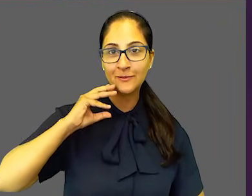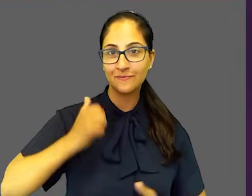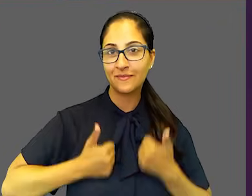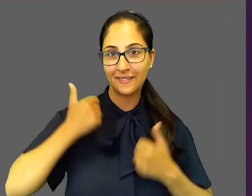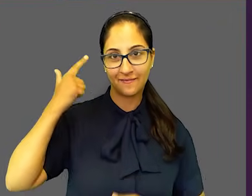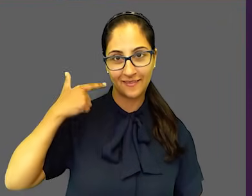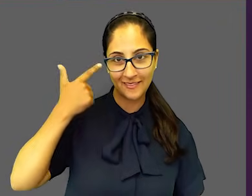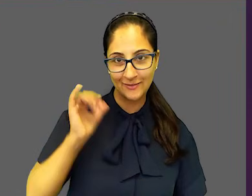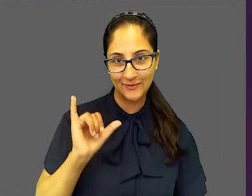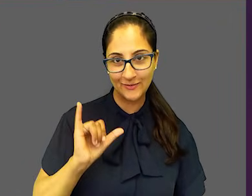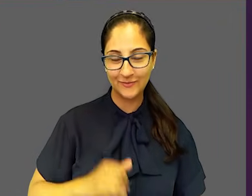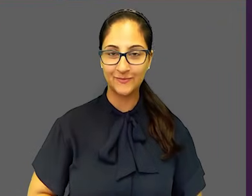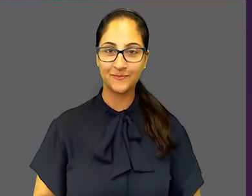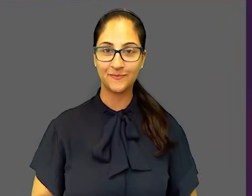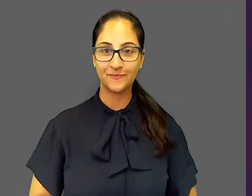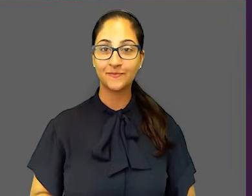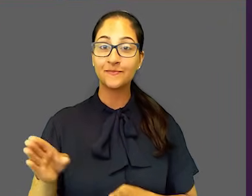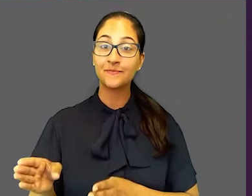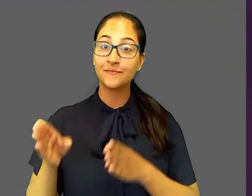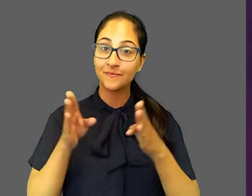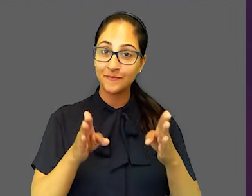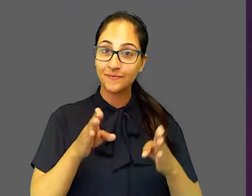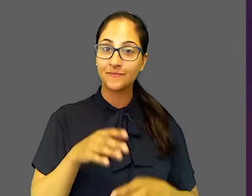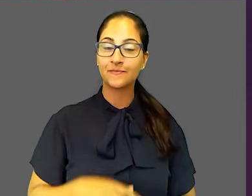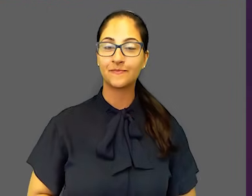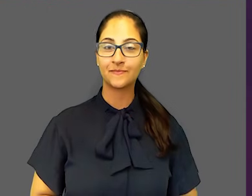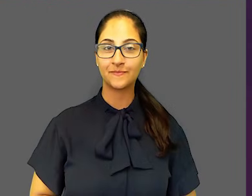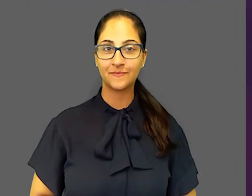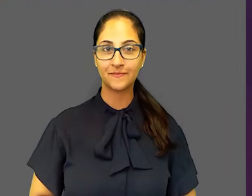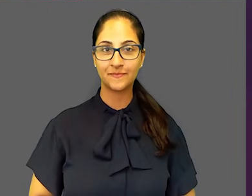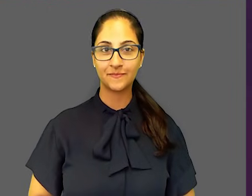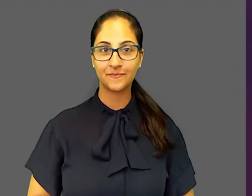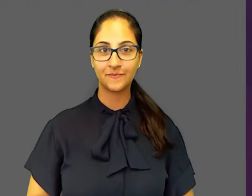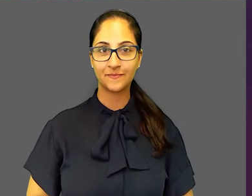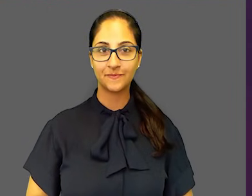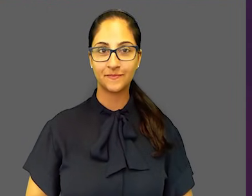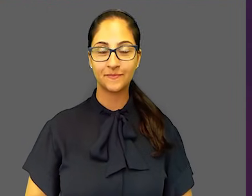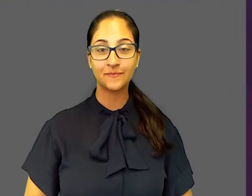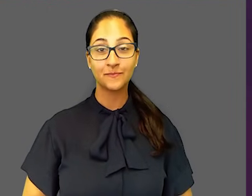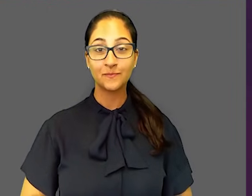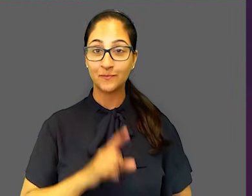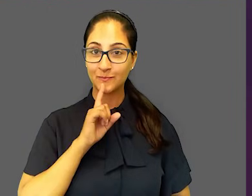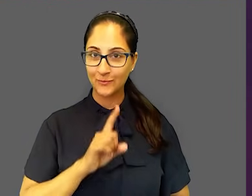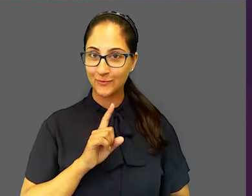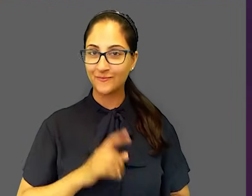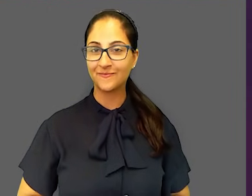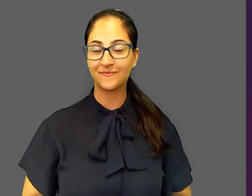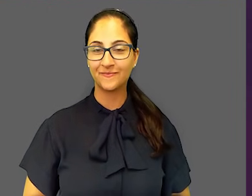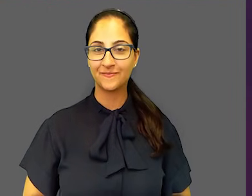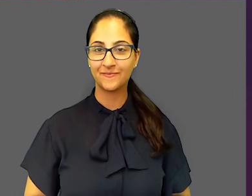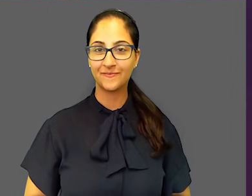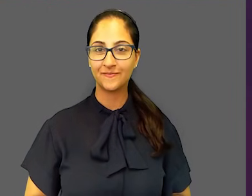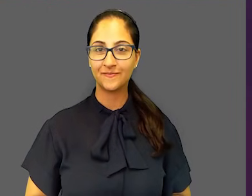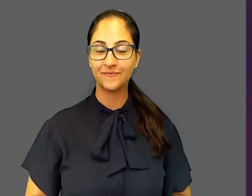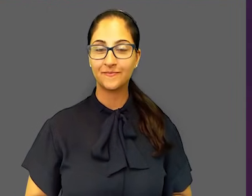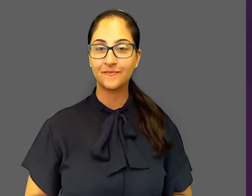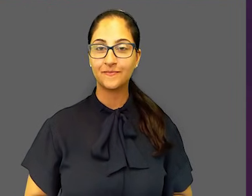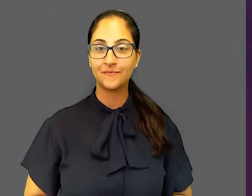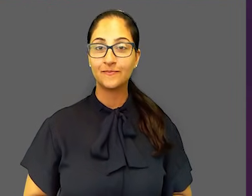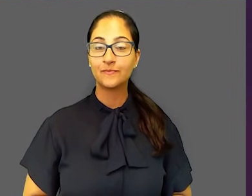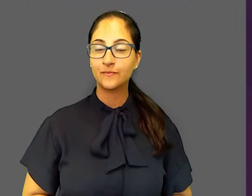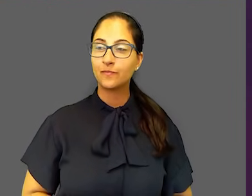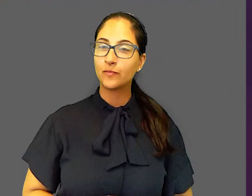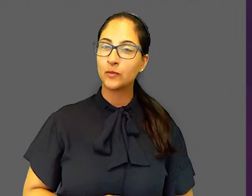Mejgan. Fayaz, can you share your experience? Yeah, thanks. So in my 20s, I was having a bit of